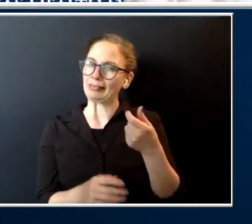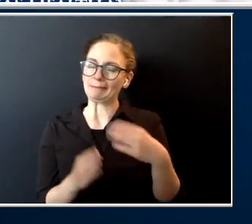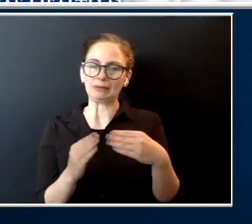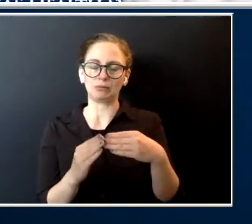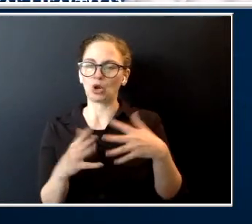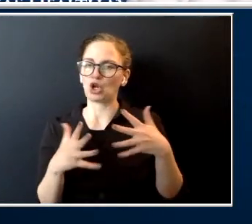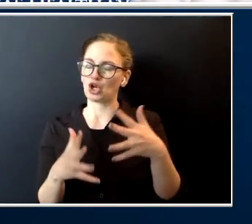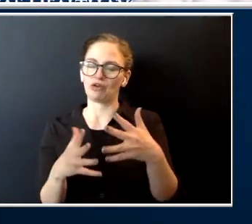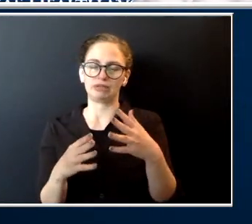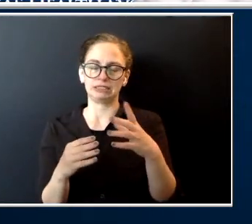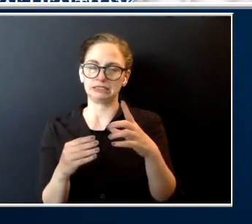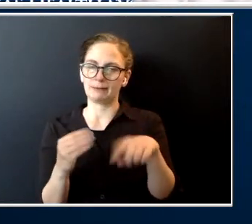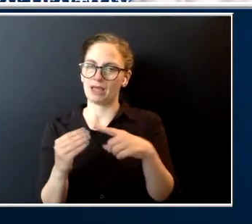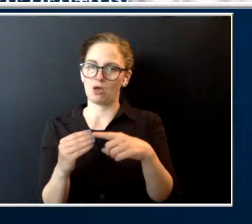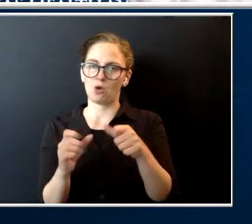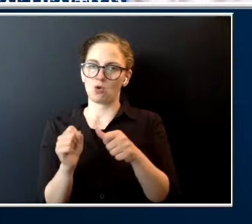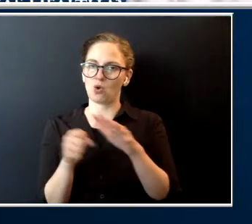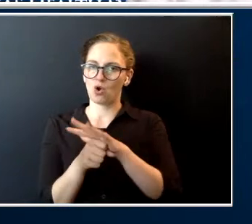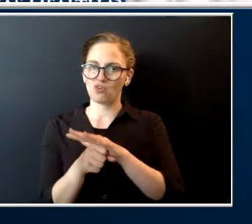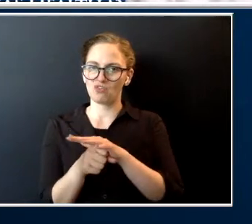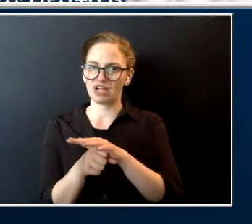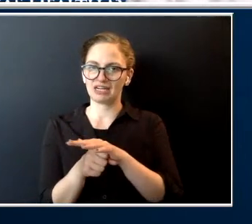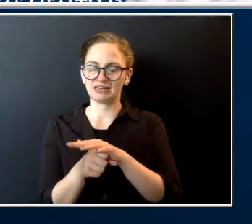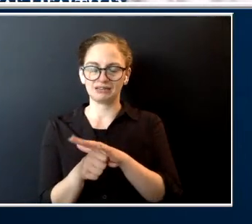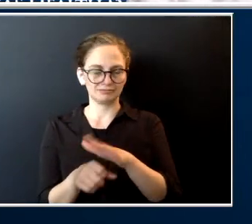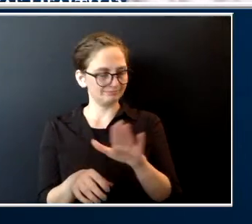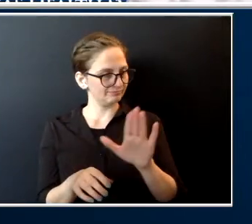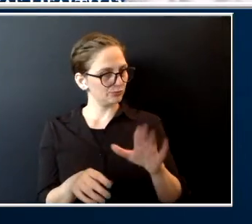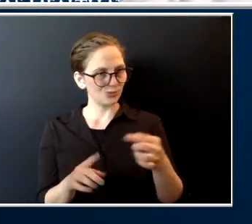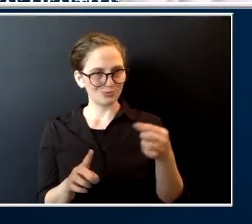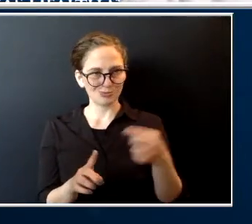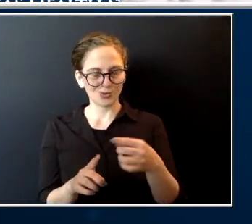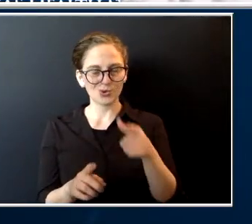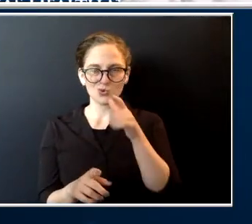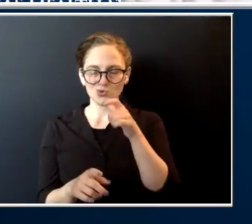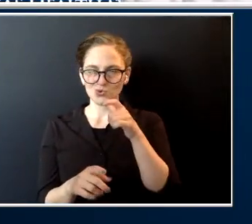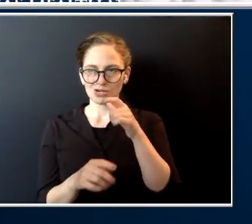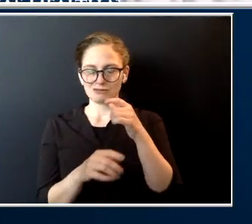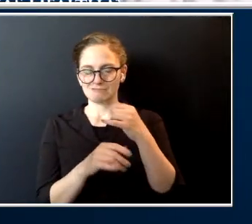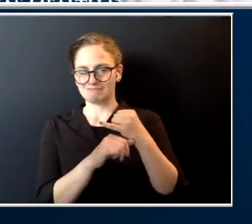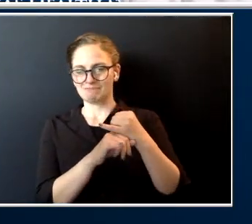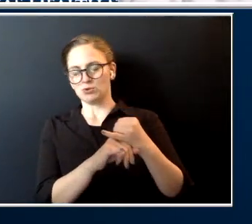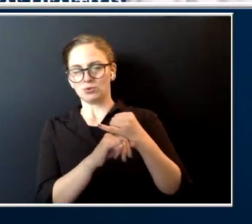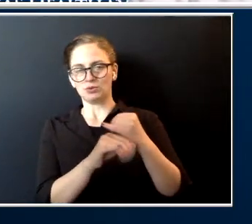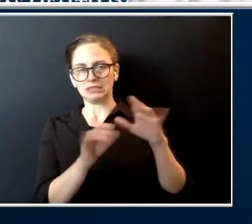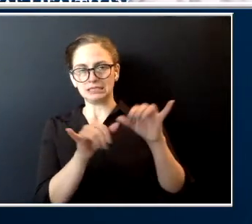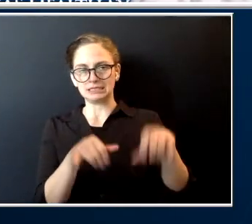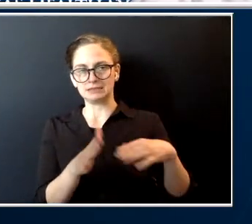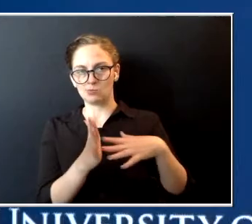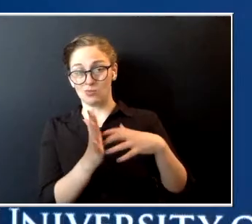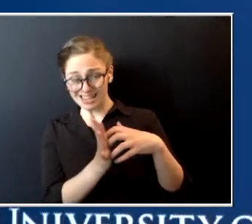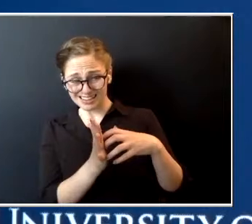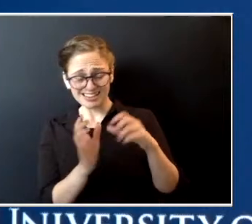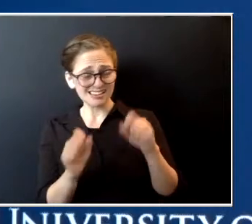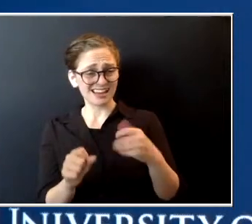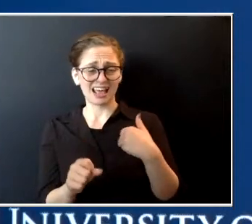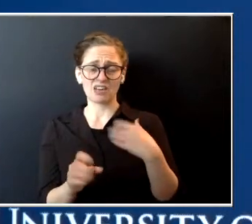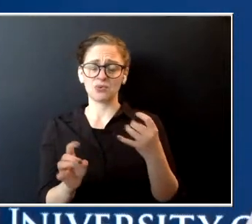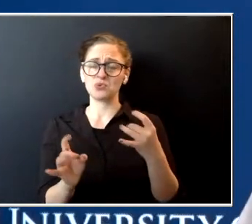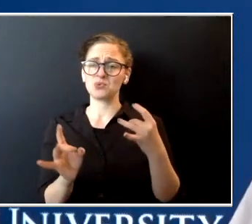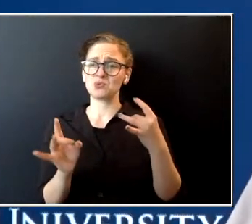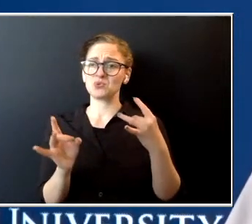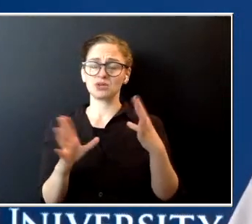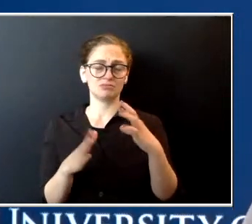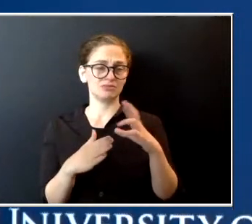your earlier point, immunocompromised, immunosuppressed patients still can have challenging outcomes from that. Yeah, and what I would say is to one of your early points about